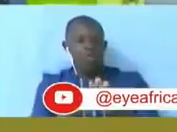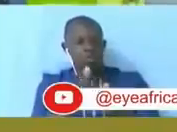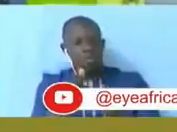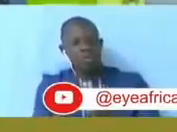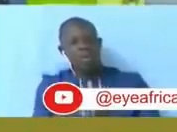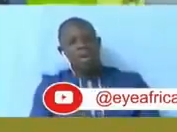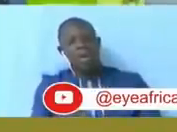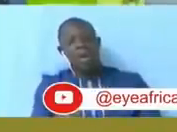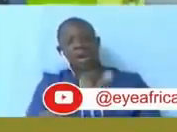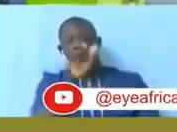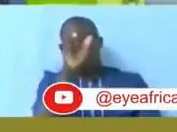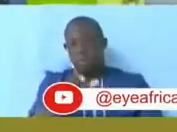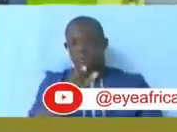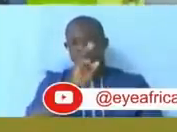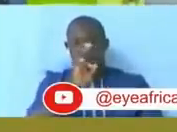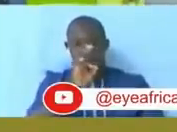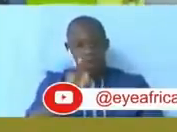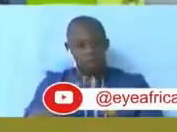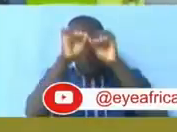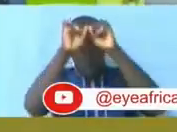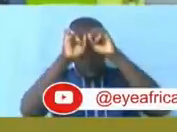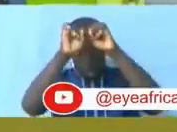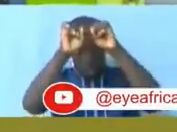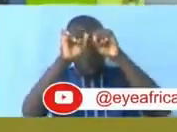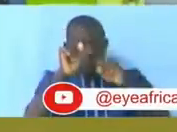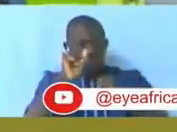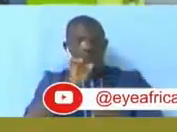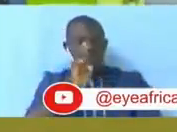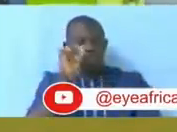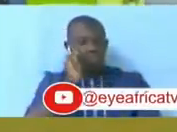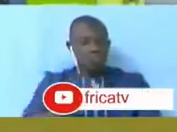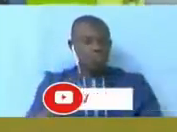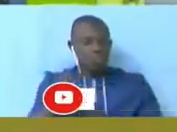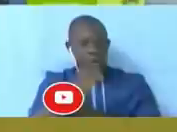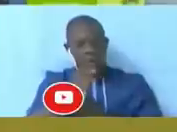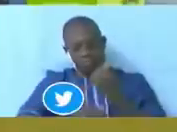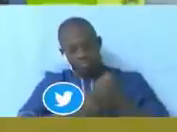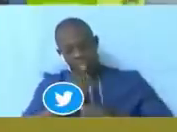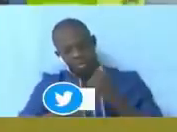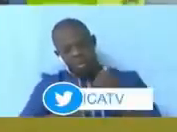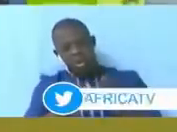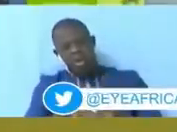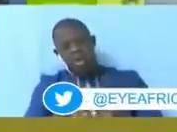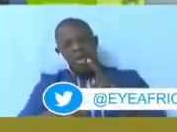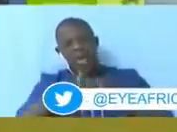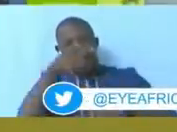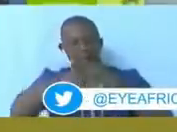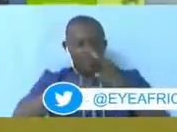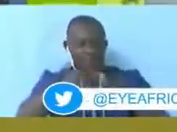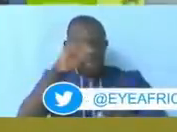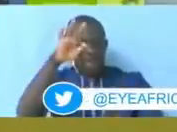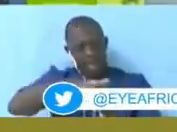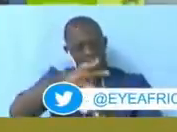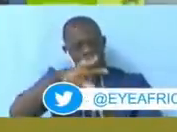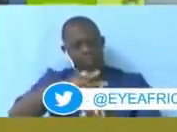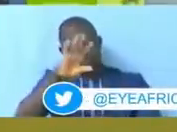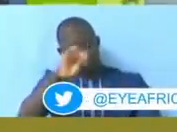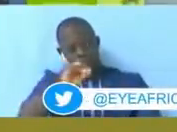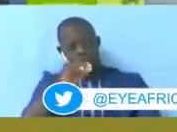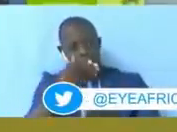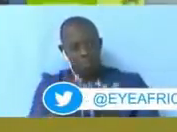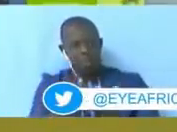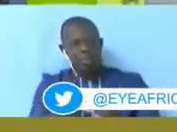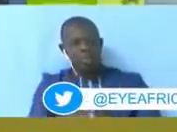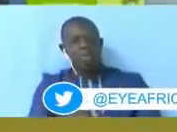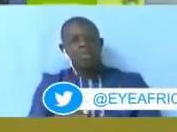dictatorship that came adungo tajire mararo anatake nyama post elections sako karte fayo tambiringo